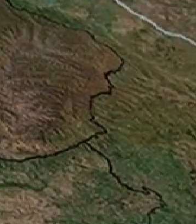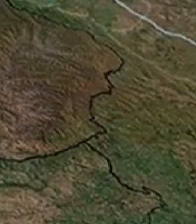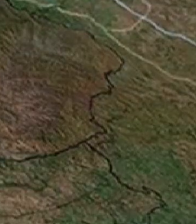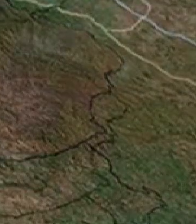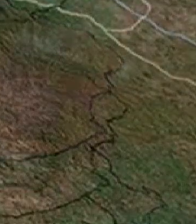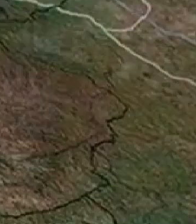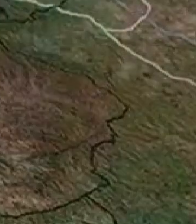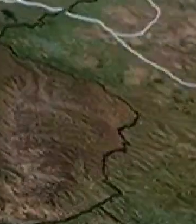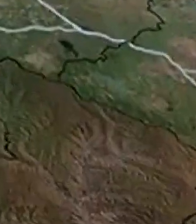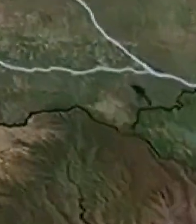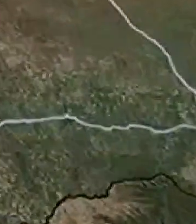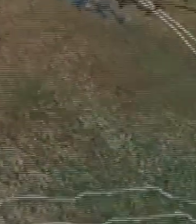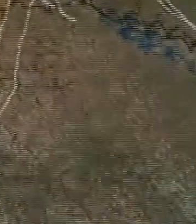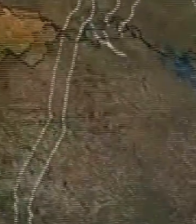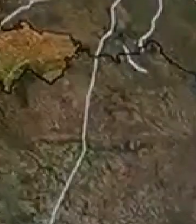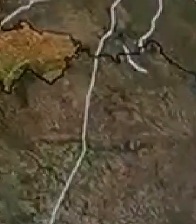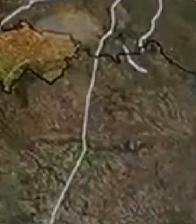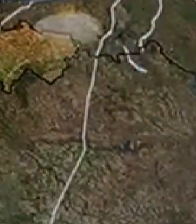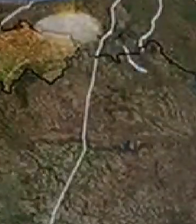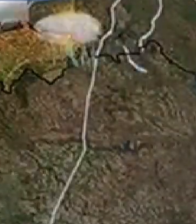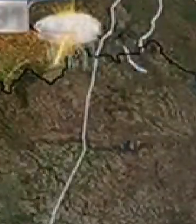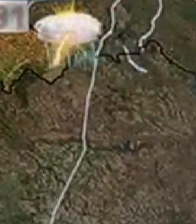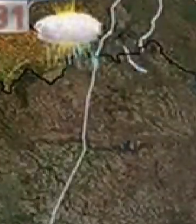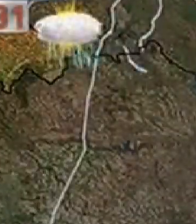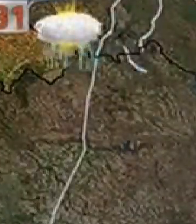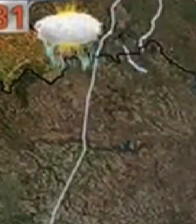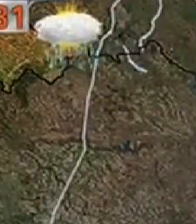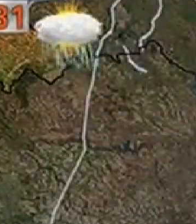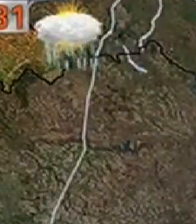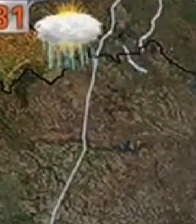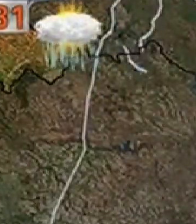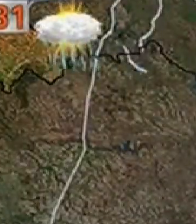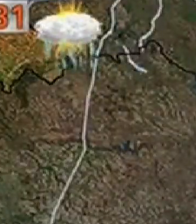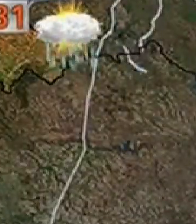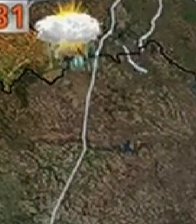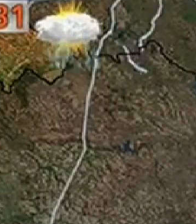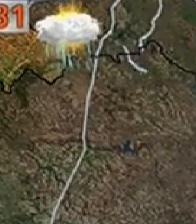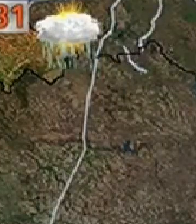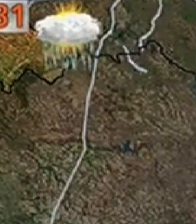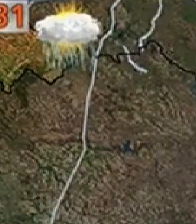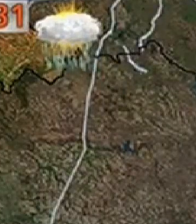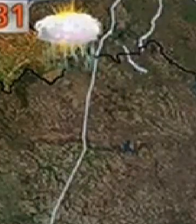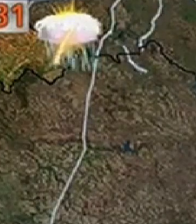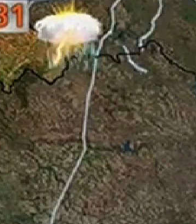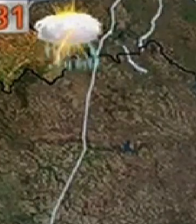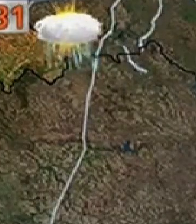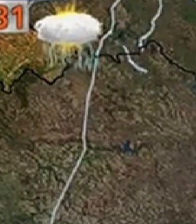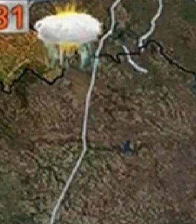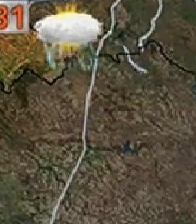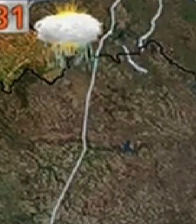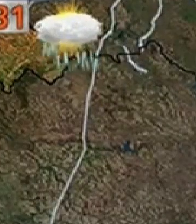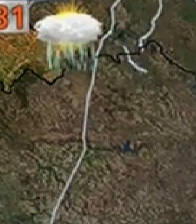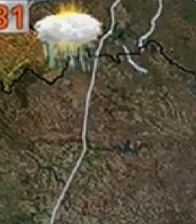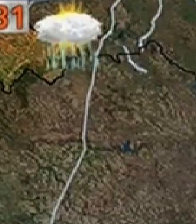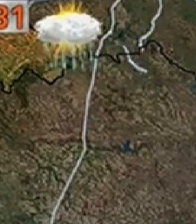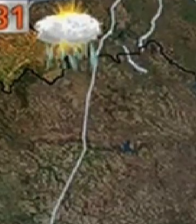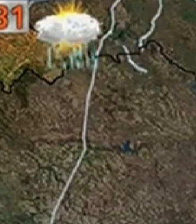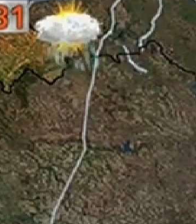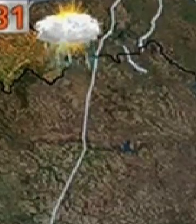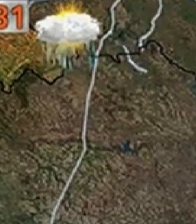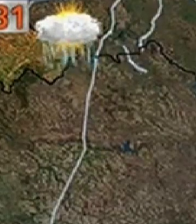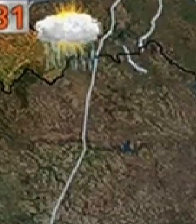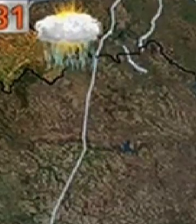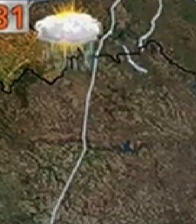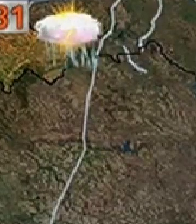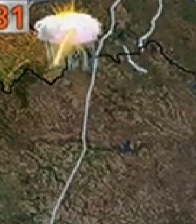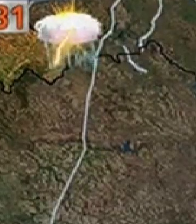sabela ka Bothaville di grati di rita fela ho mashume a mararo ka ofela ha re shebile Northwest le teng ga re ka mafatsane a tšedileng a duma re ka Lichtenburg